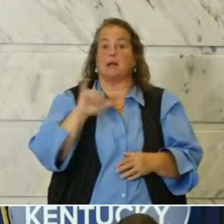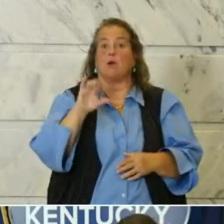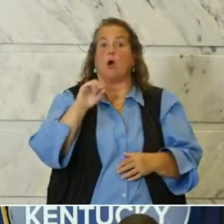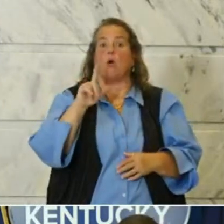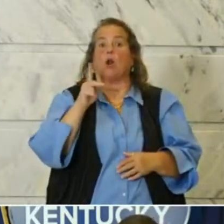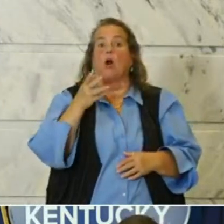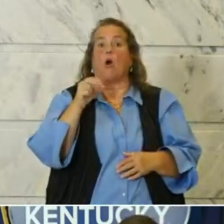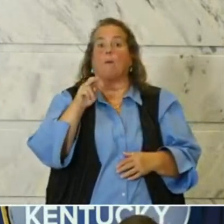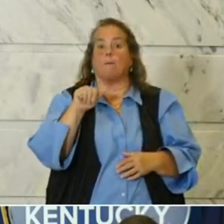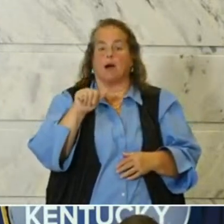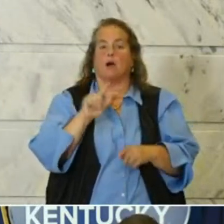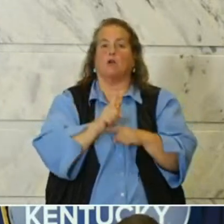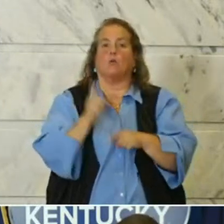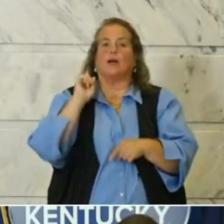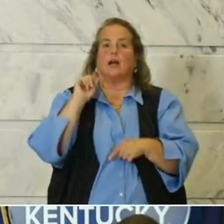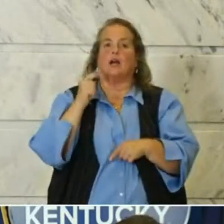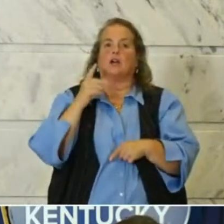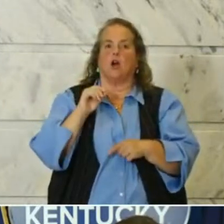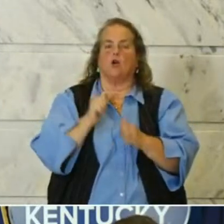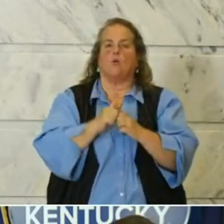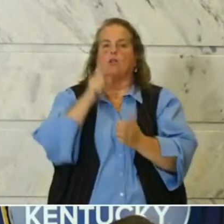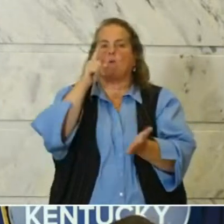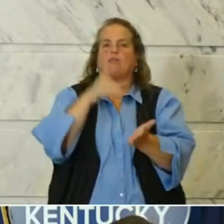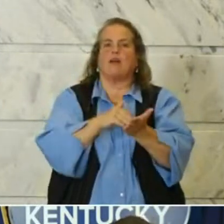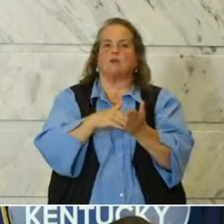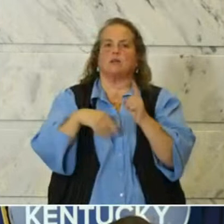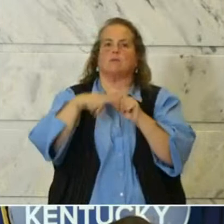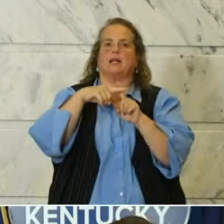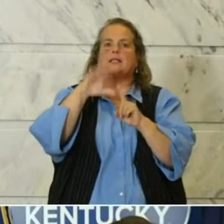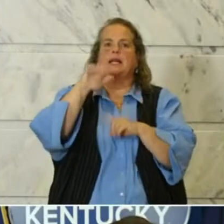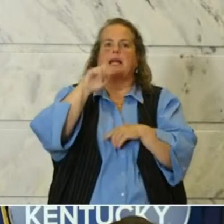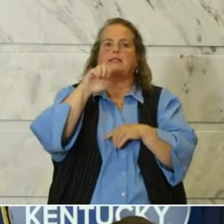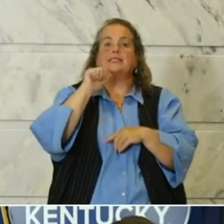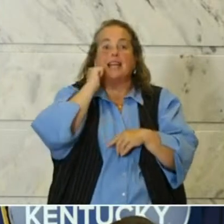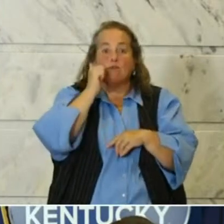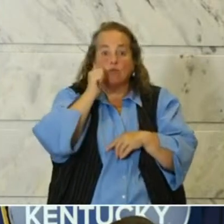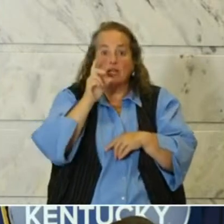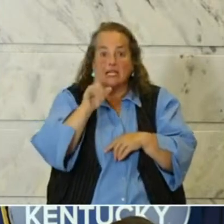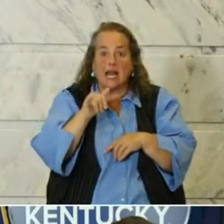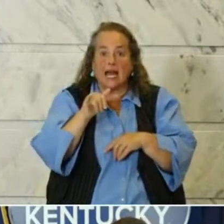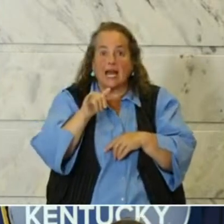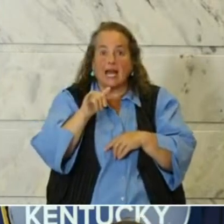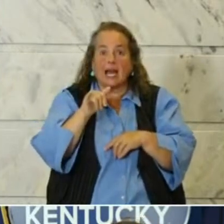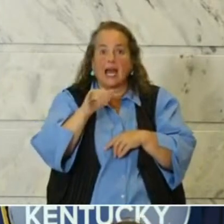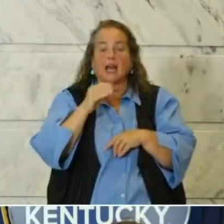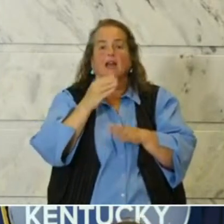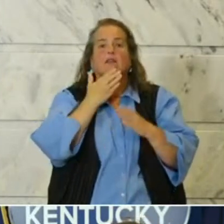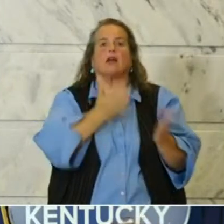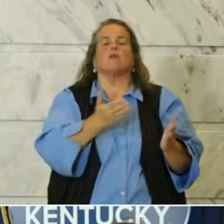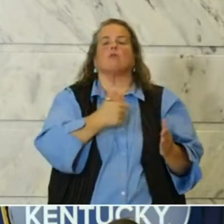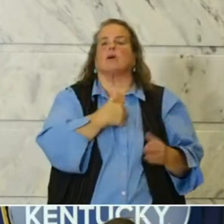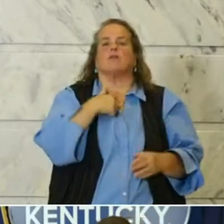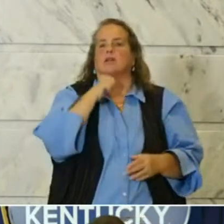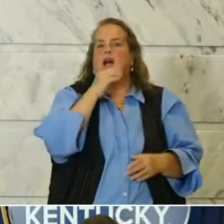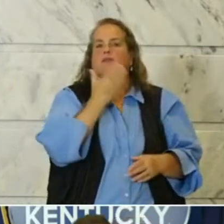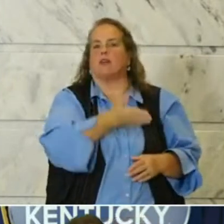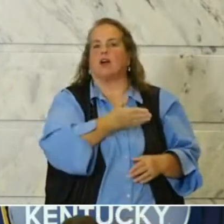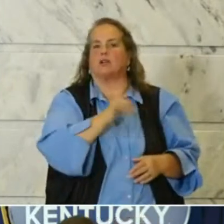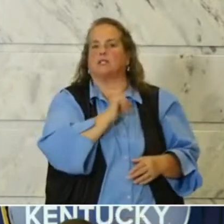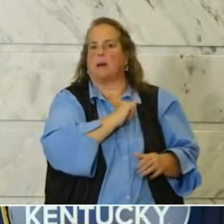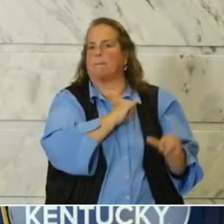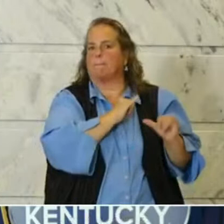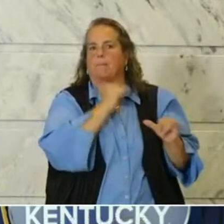week ago, with 1,000 cases plus every day, and thank goodness we're not there. The reason we're not